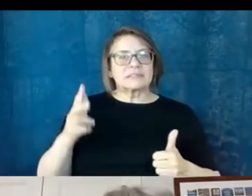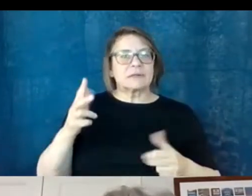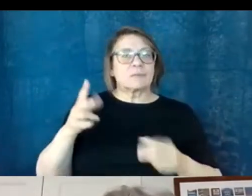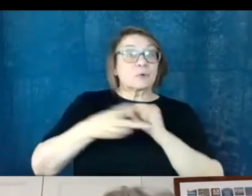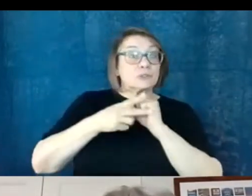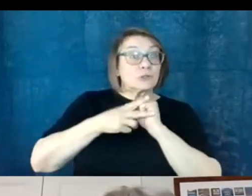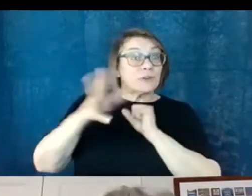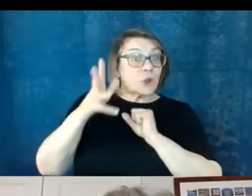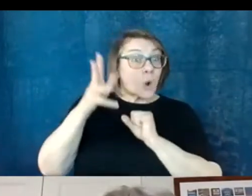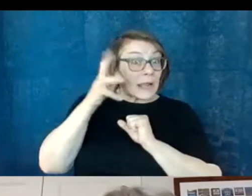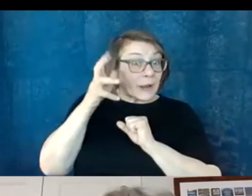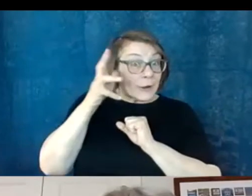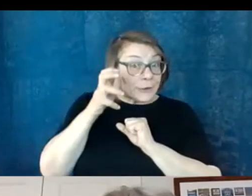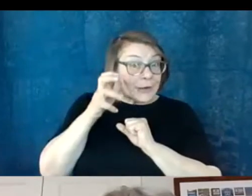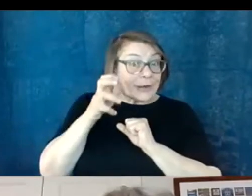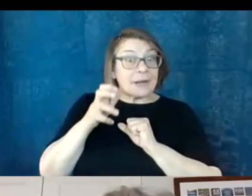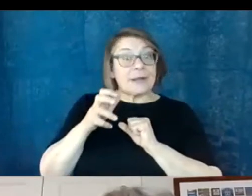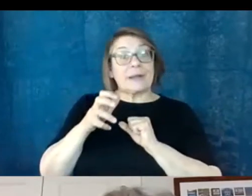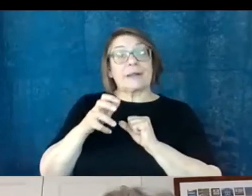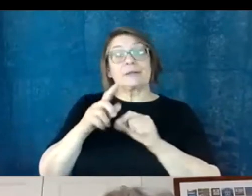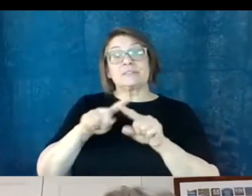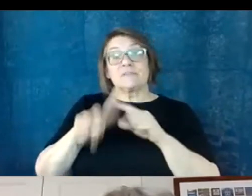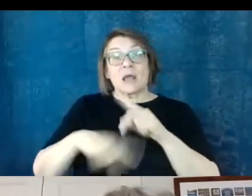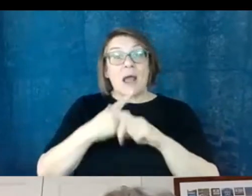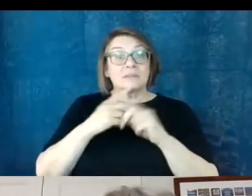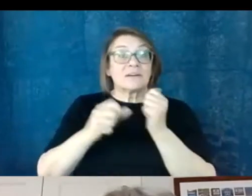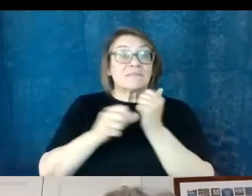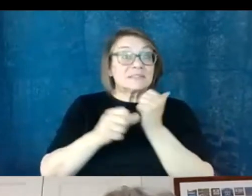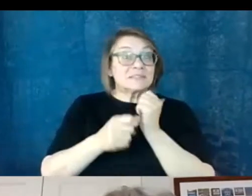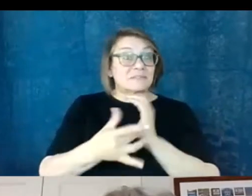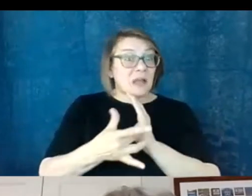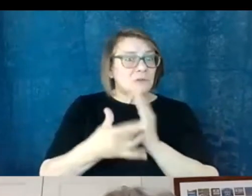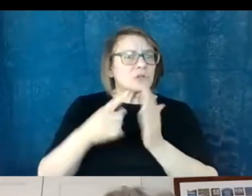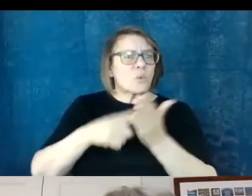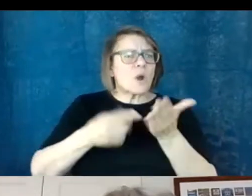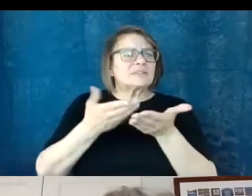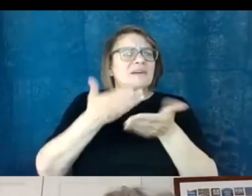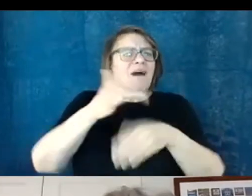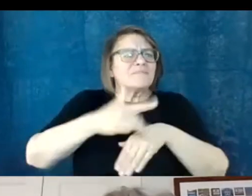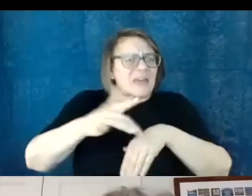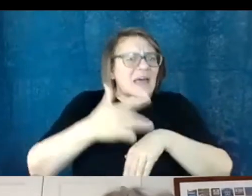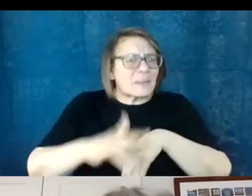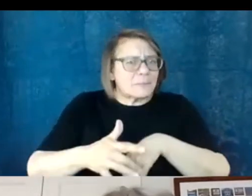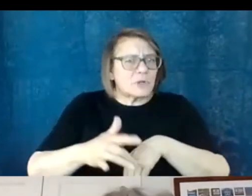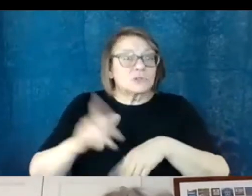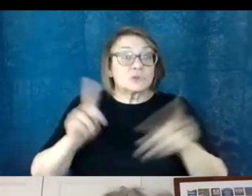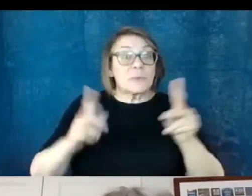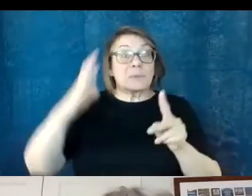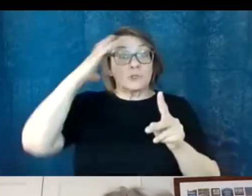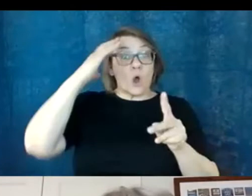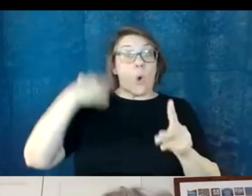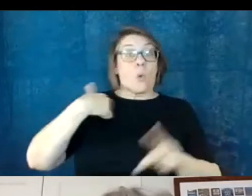know, assistive listening technologies, things that are available, so that they know that we are professionals that are here for